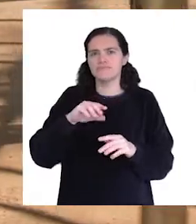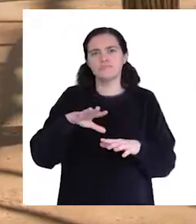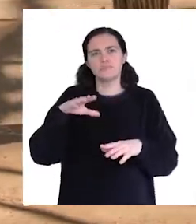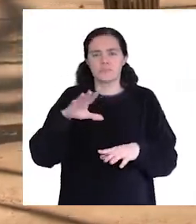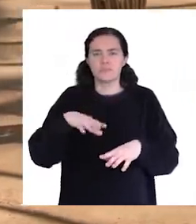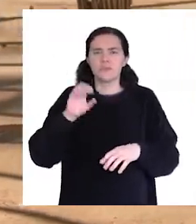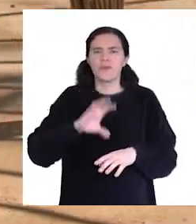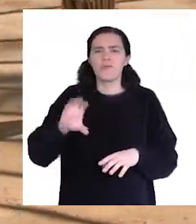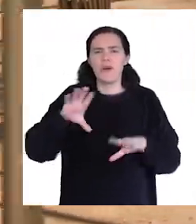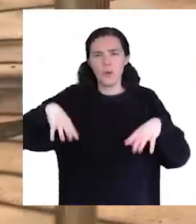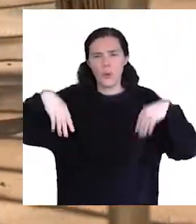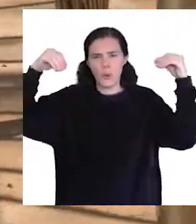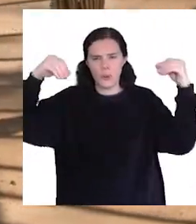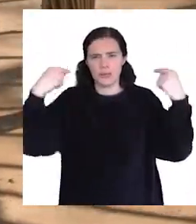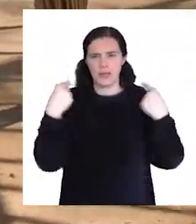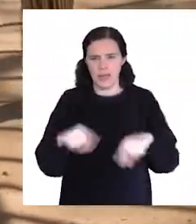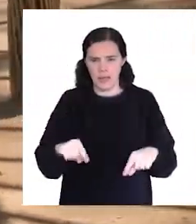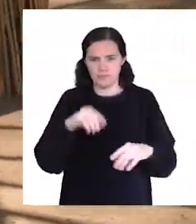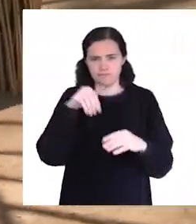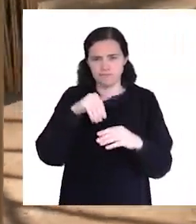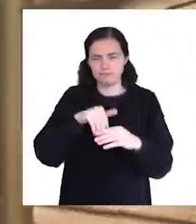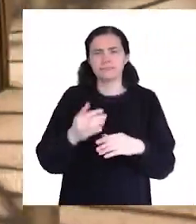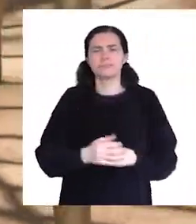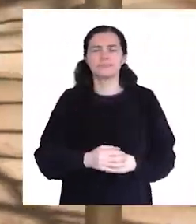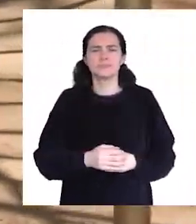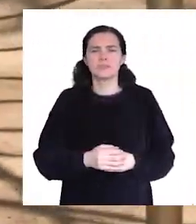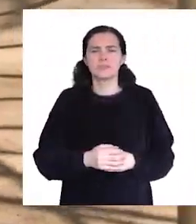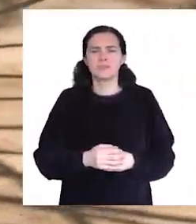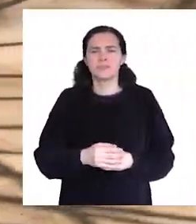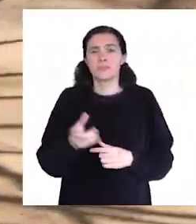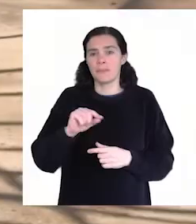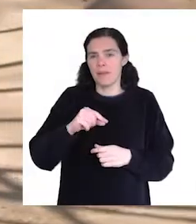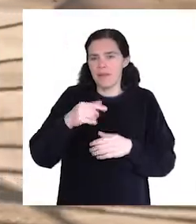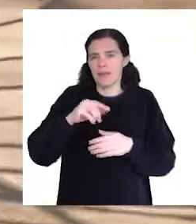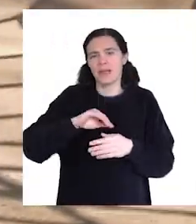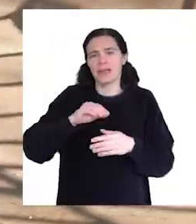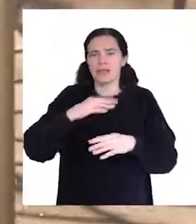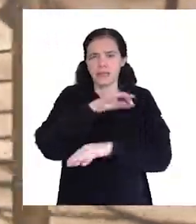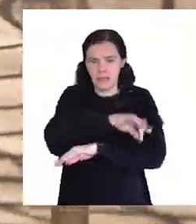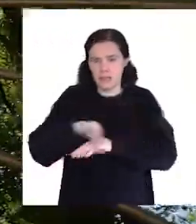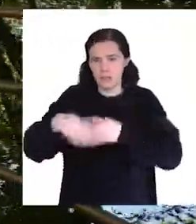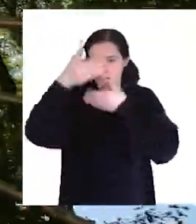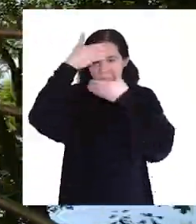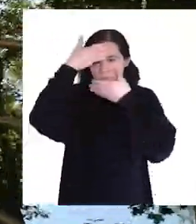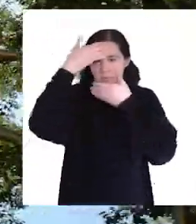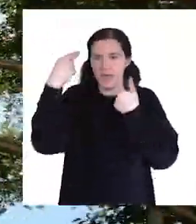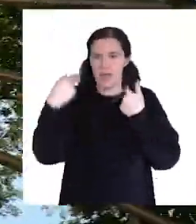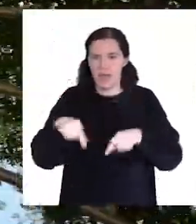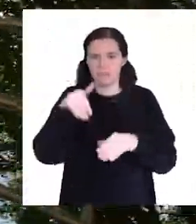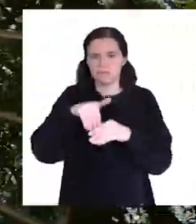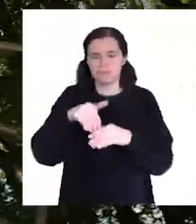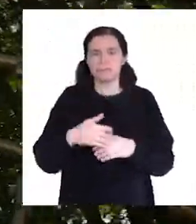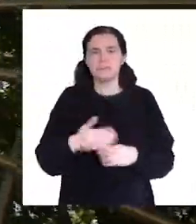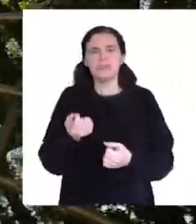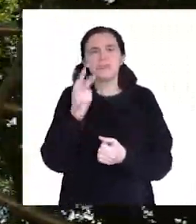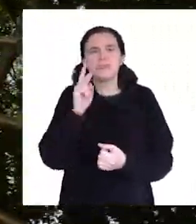of Gothic architecture, I see the arches of Muslim architecture, and I see